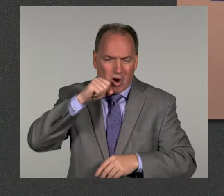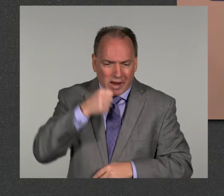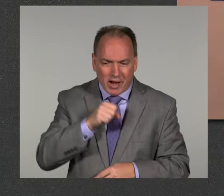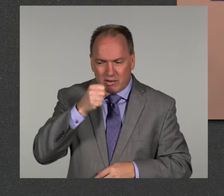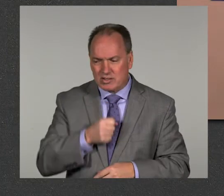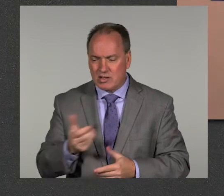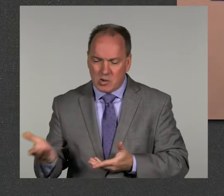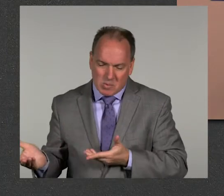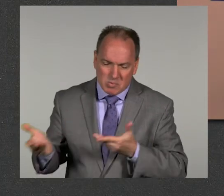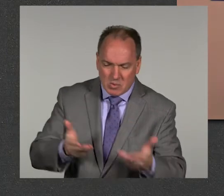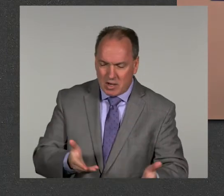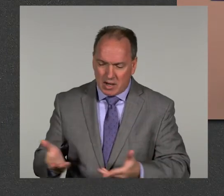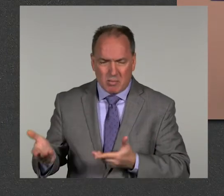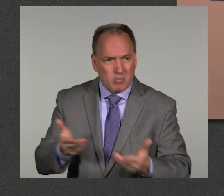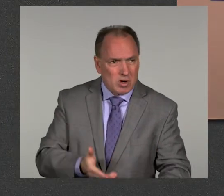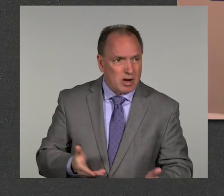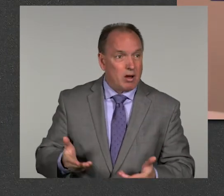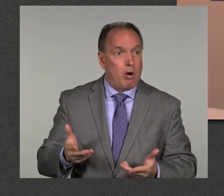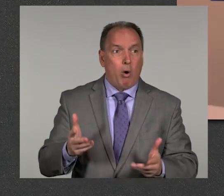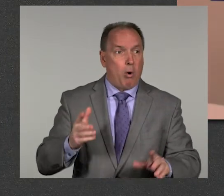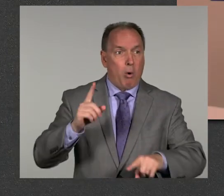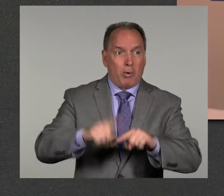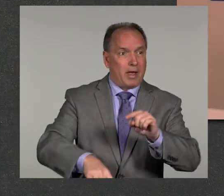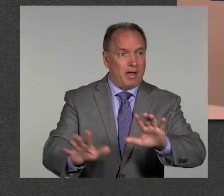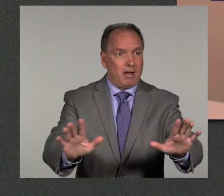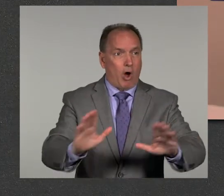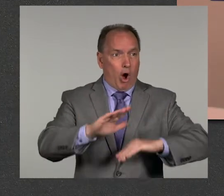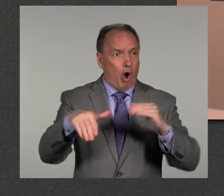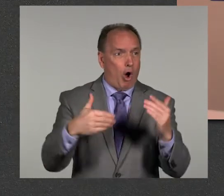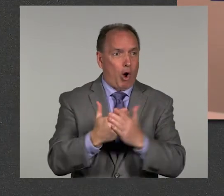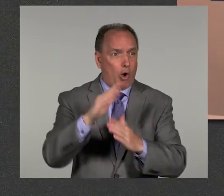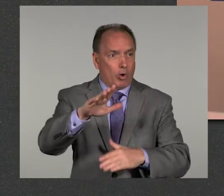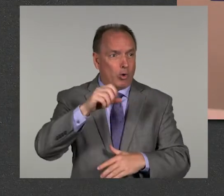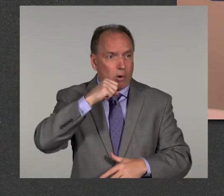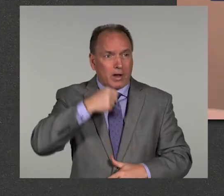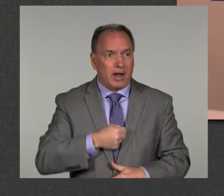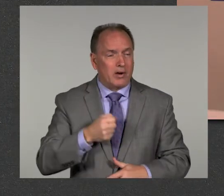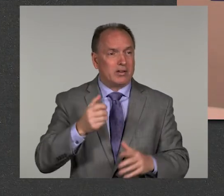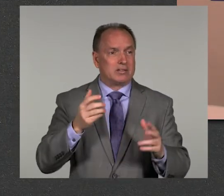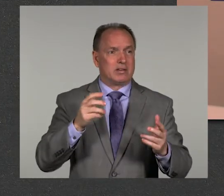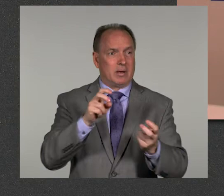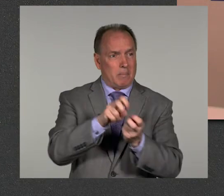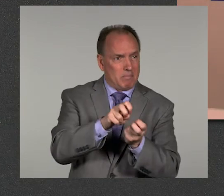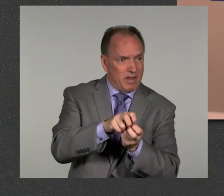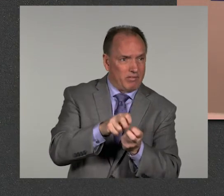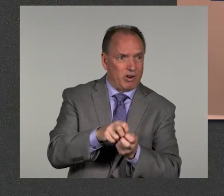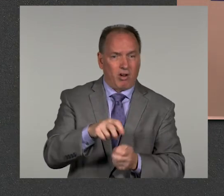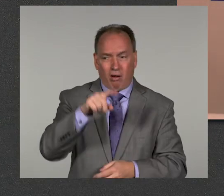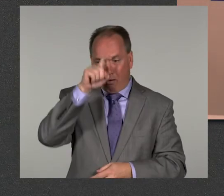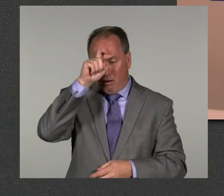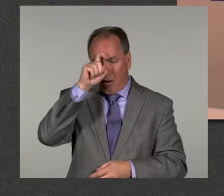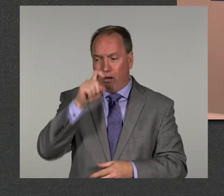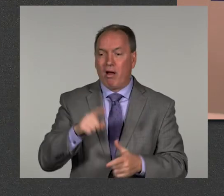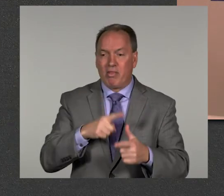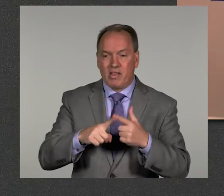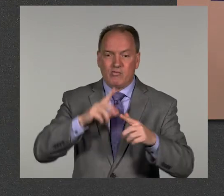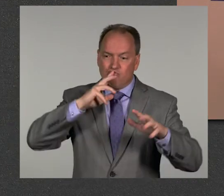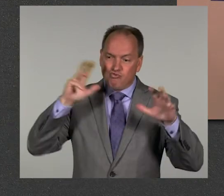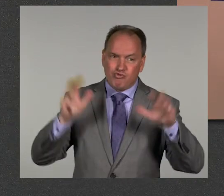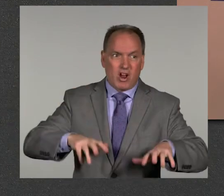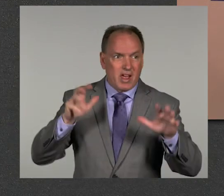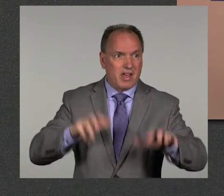all your carrots, we can't fit inside, said Beaver, a bit bewildered. Just then the rain